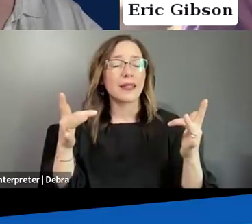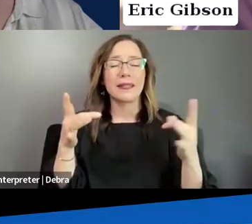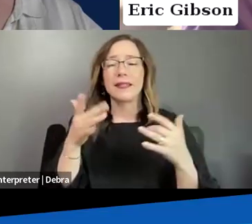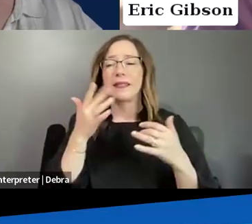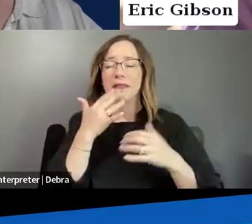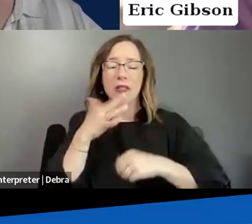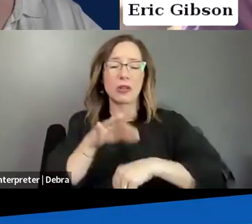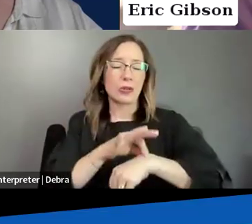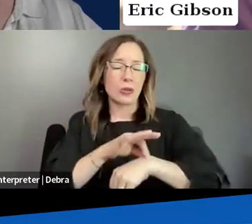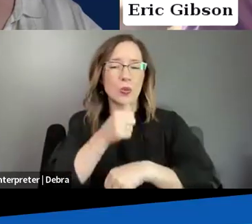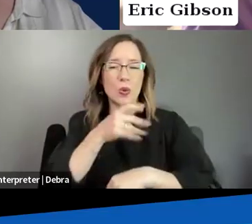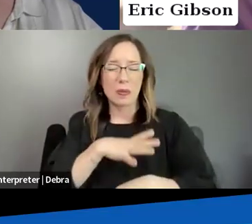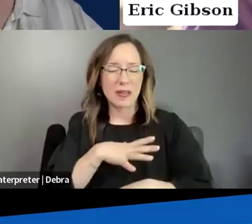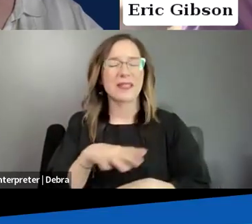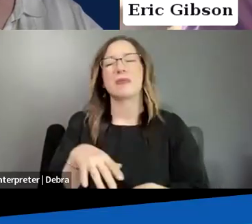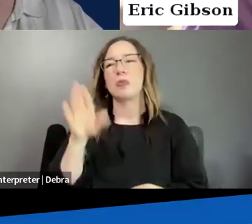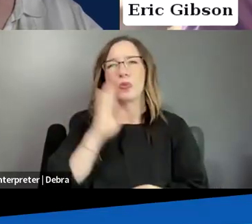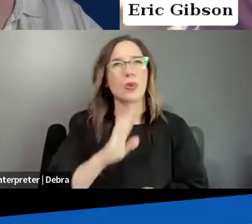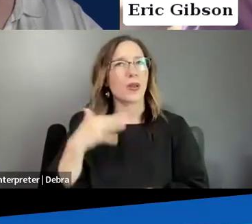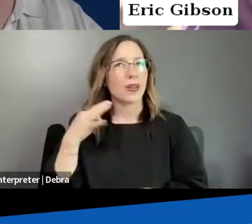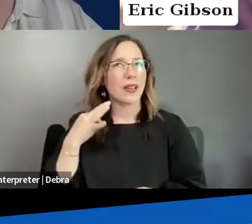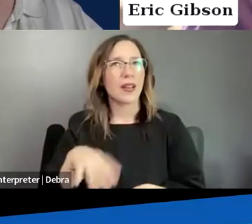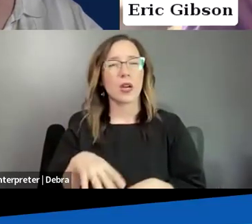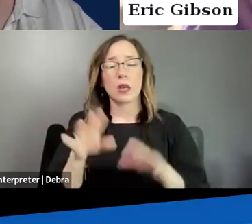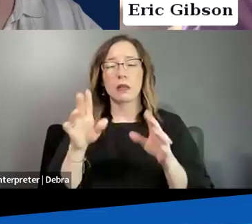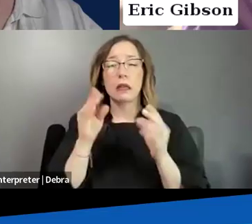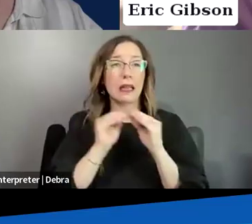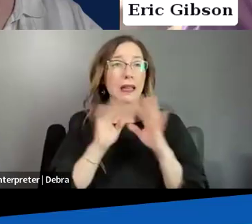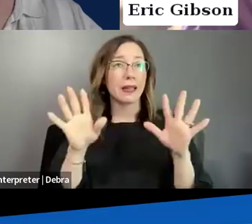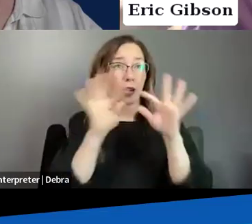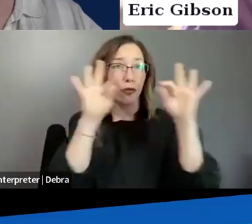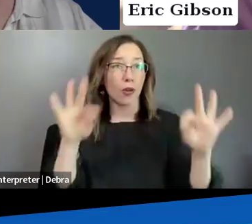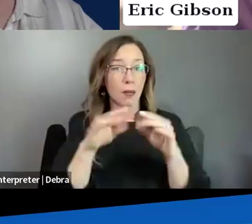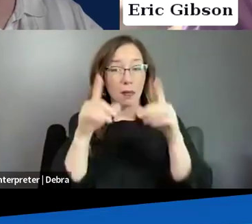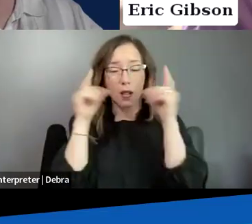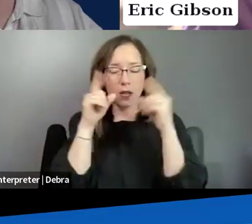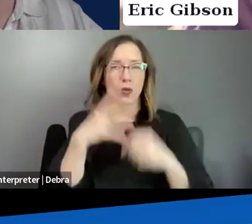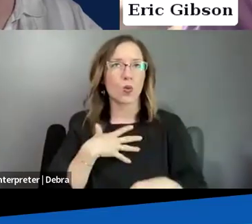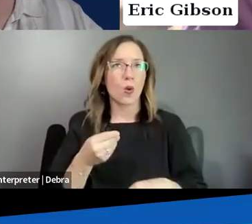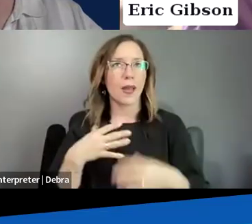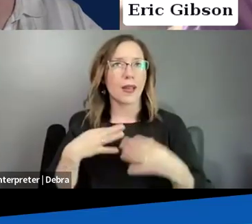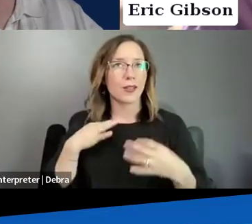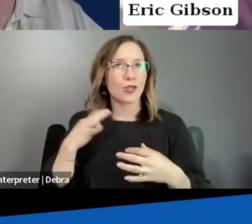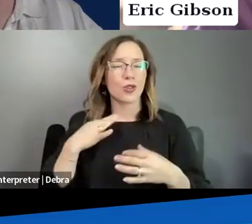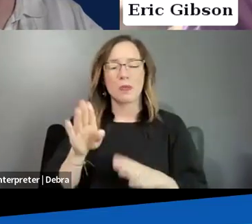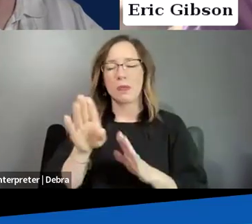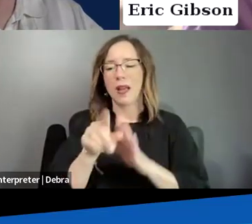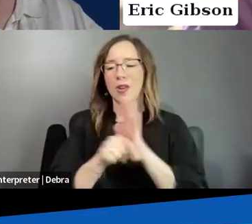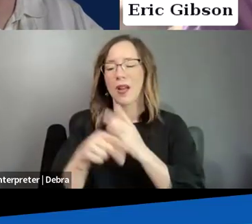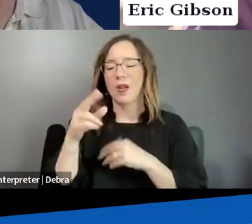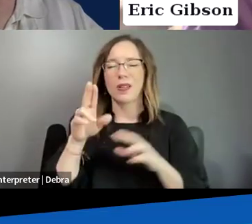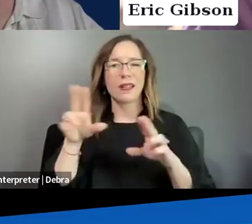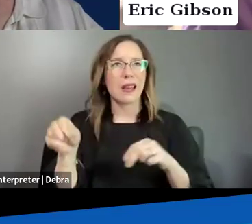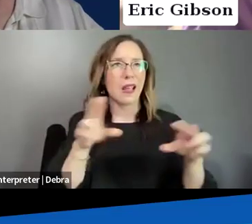pigmented skinned woman with brown hair. I have clear frame glasses on, a white shirt, and my background is navy blue with